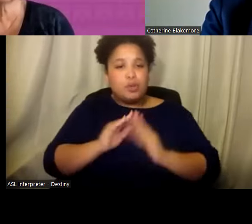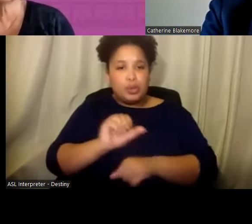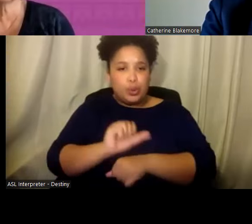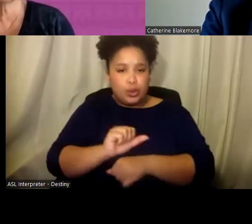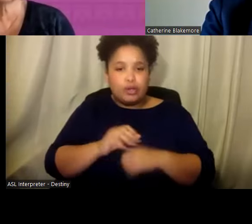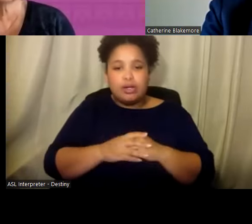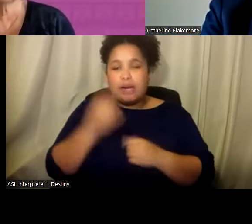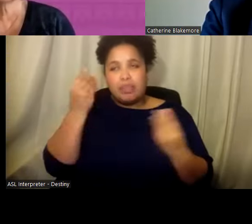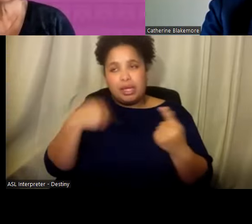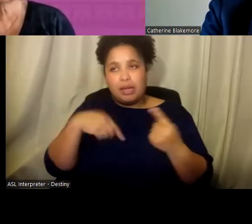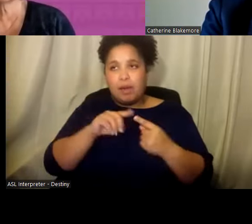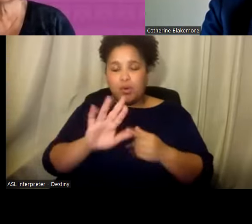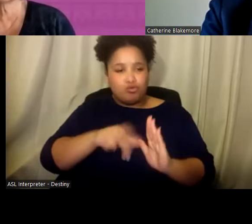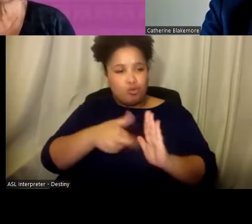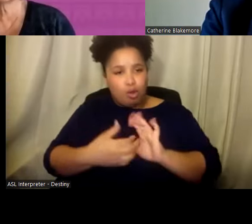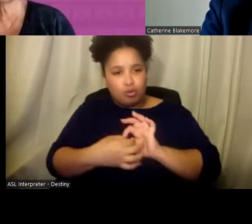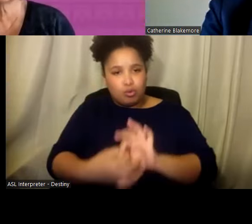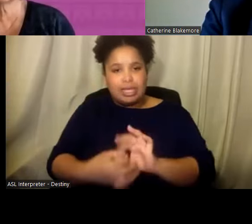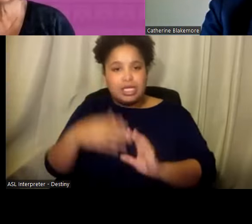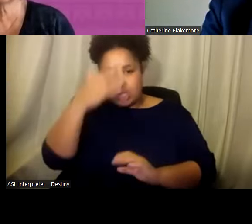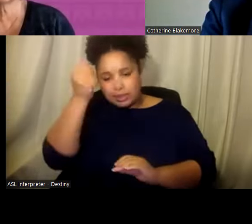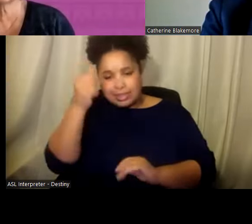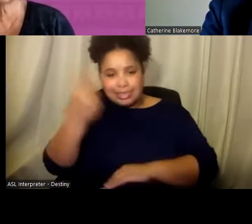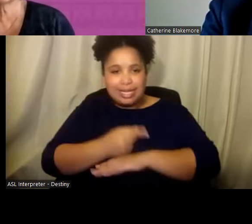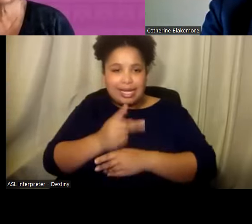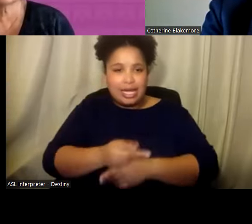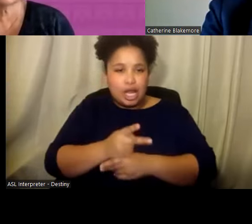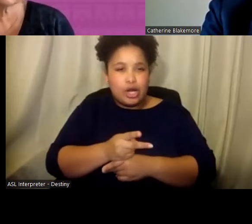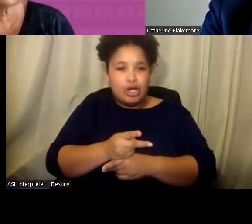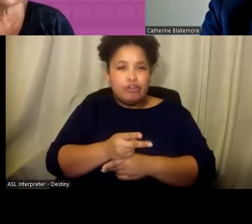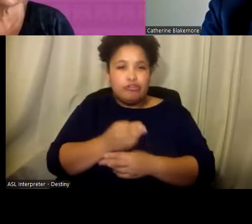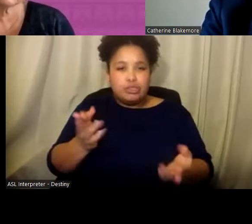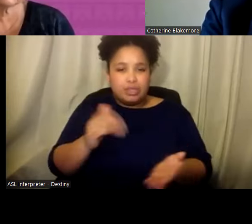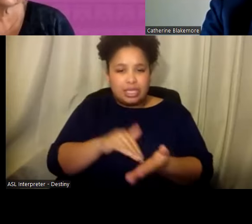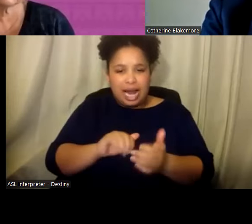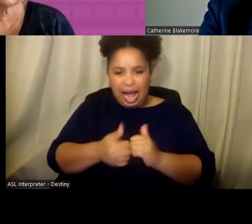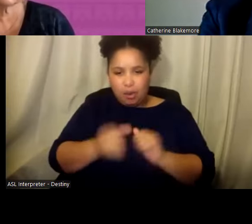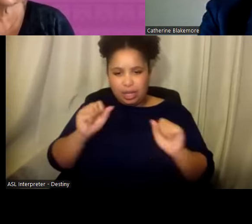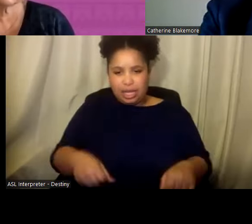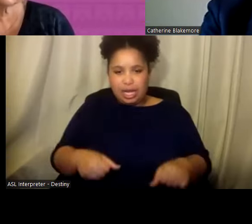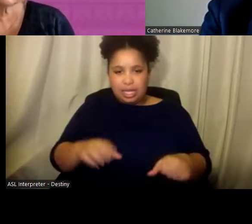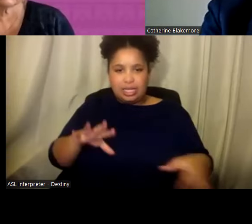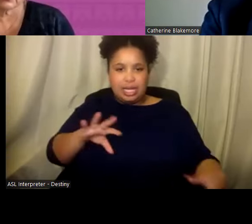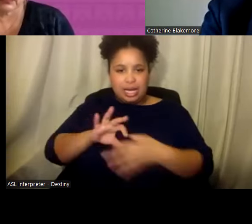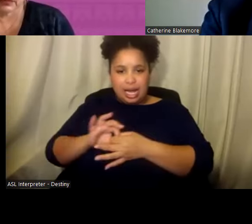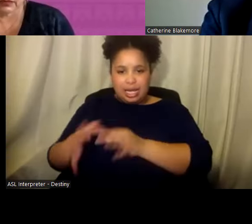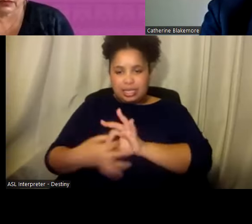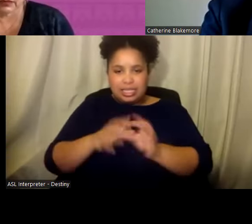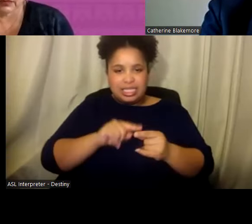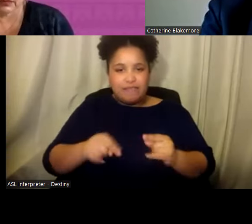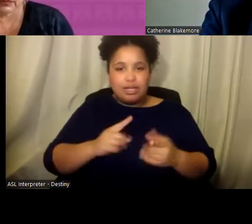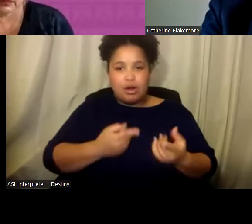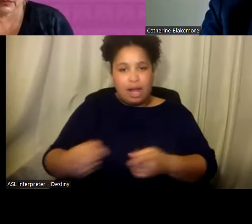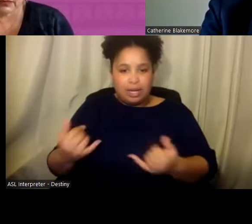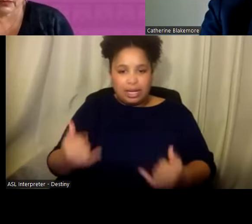I'm thinking about your role with Alzheimer Daycare Resource Center. So I'm just wondering how we can kind of, tie all these initiatives that are happening